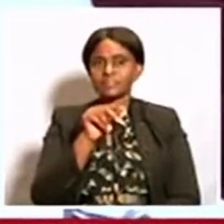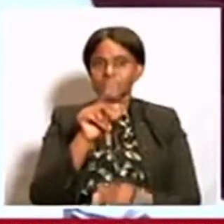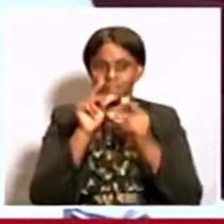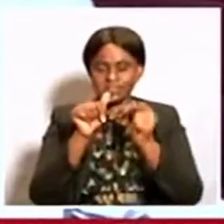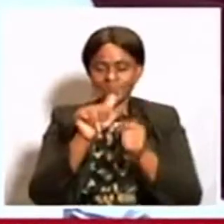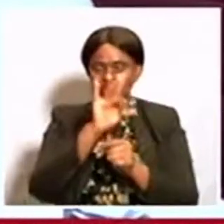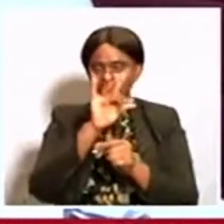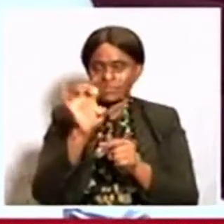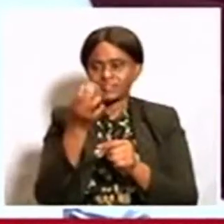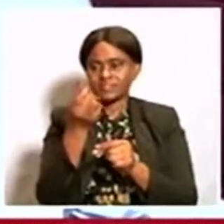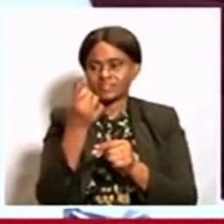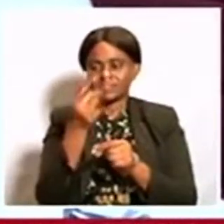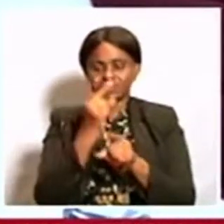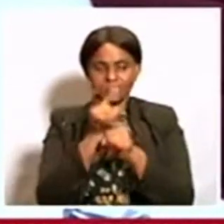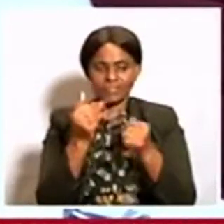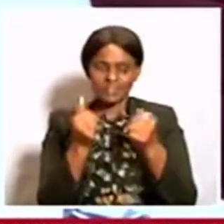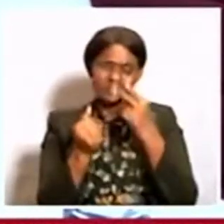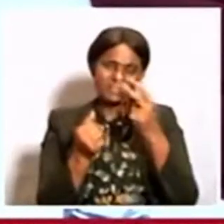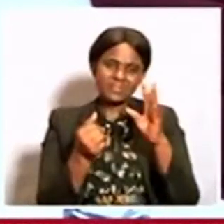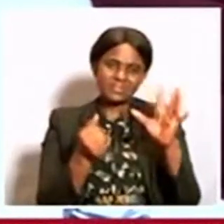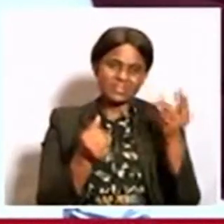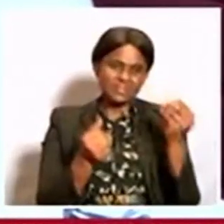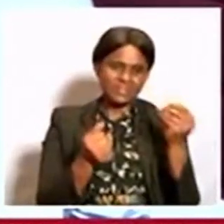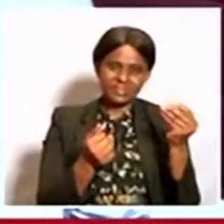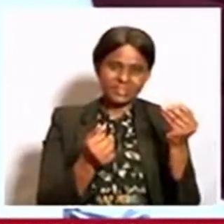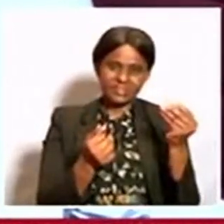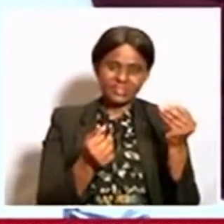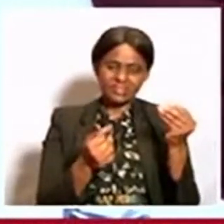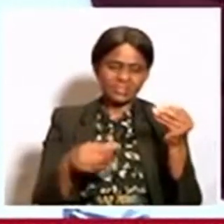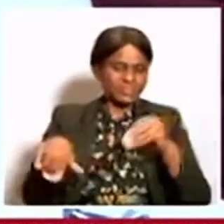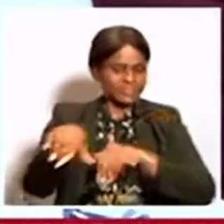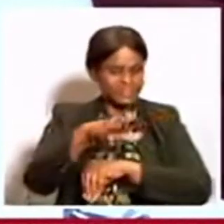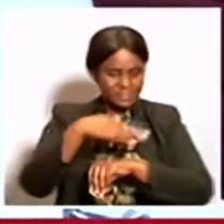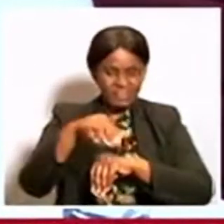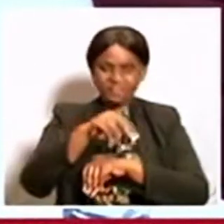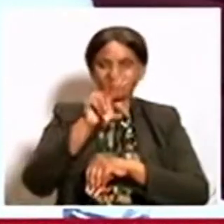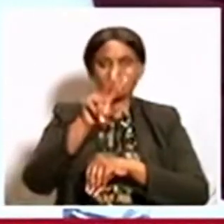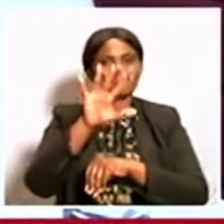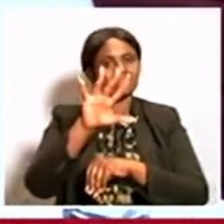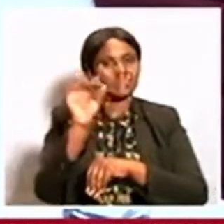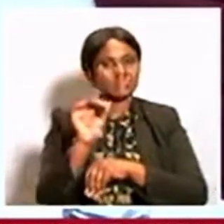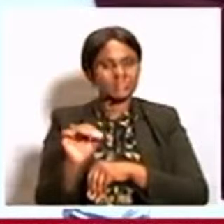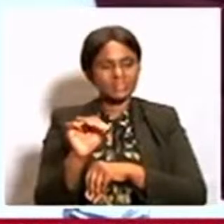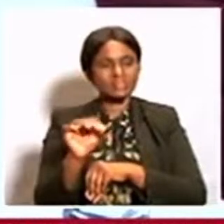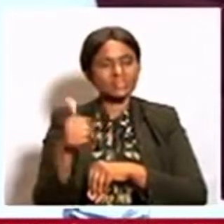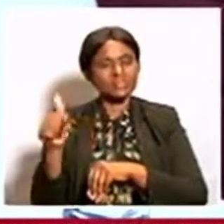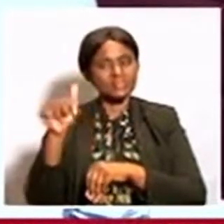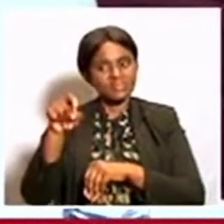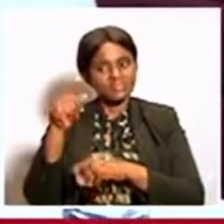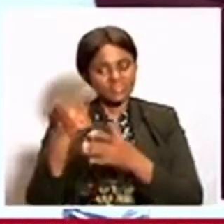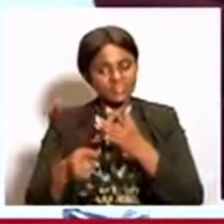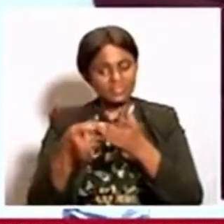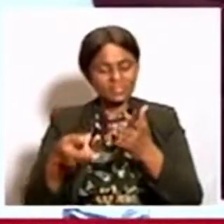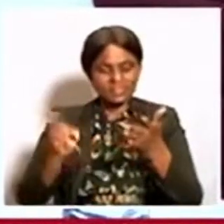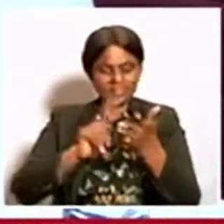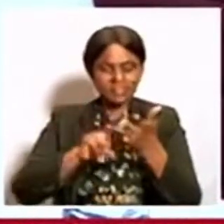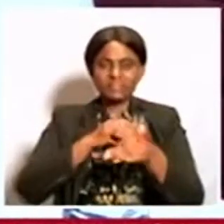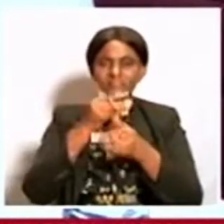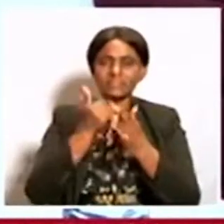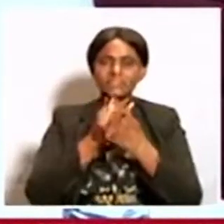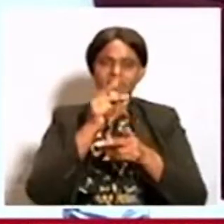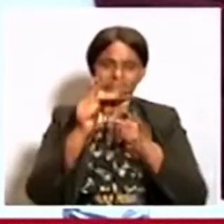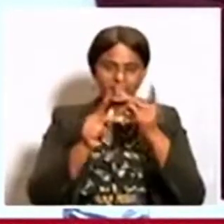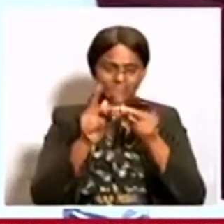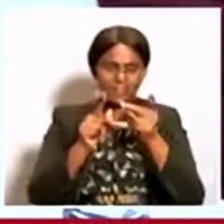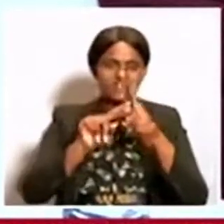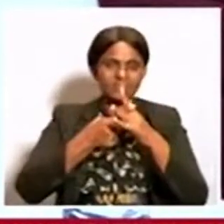811. Just looking at the amount, it's beyond the 25%. So they needed to redo the whole process all